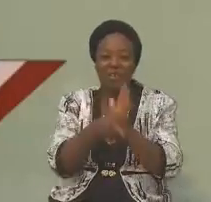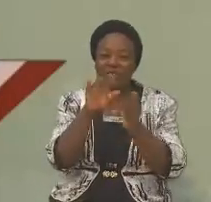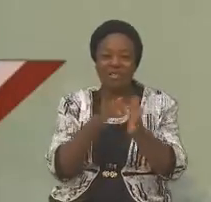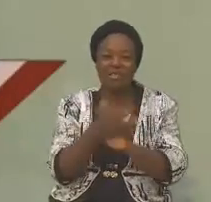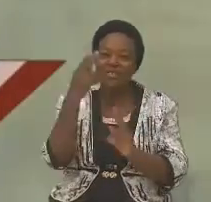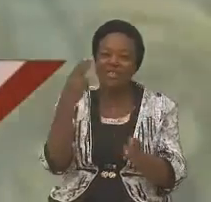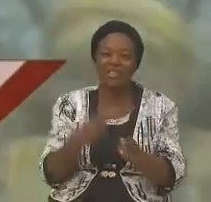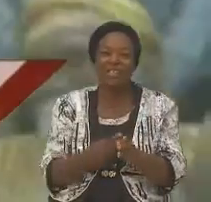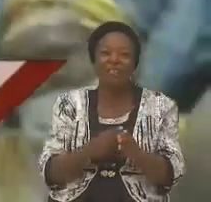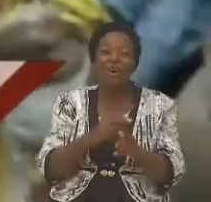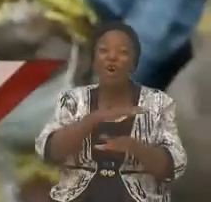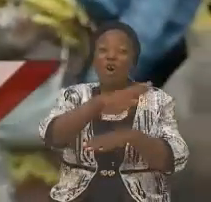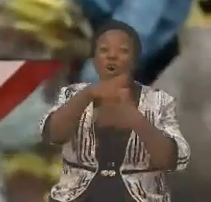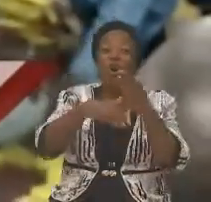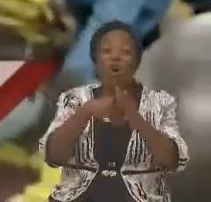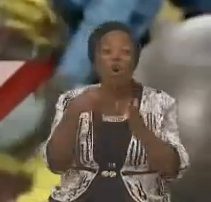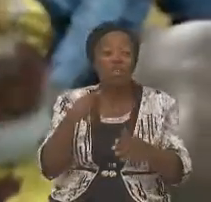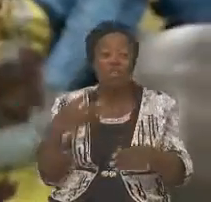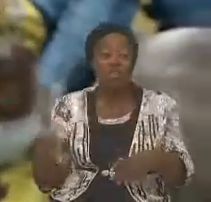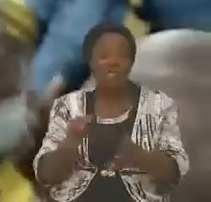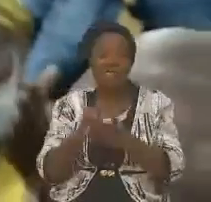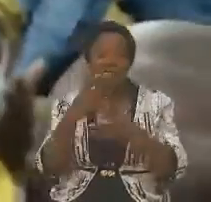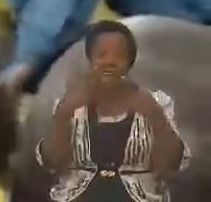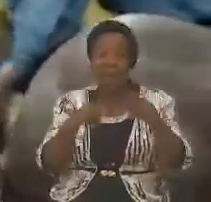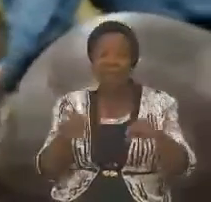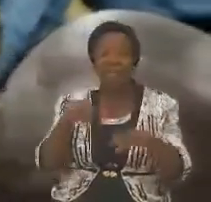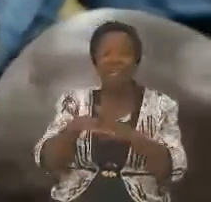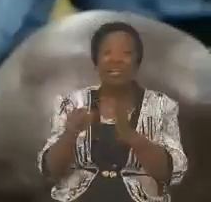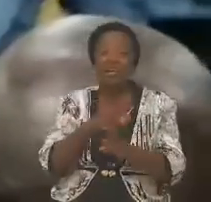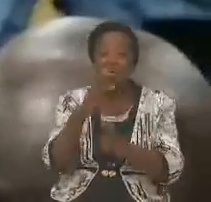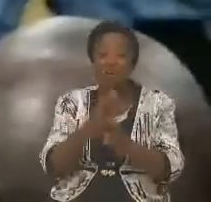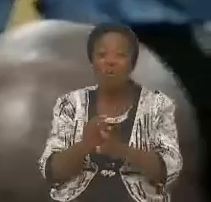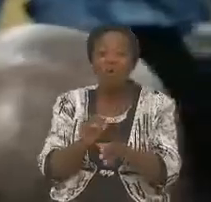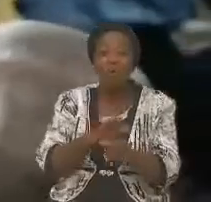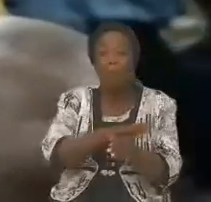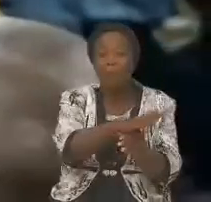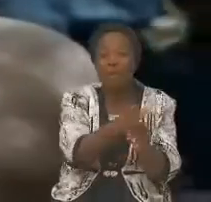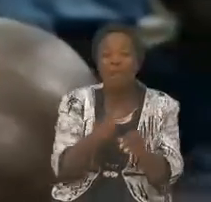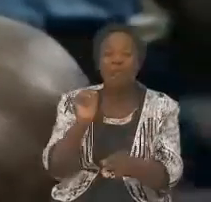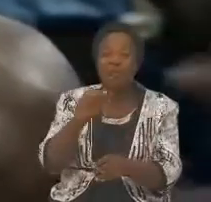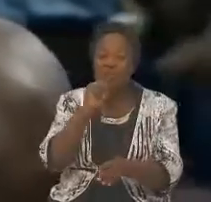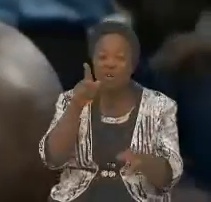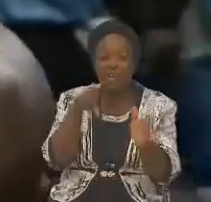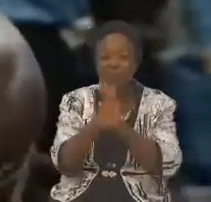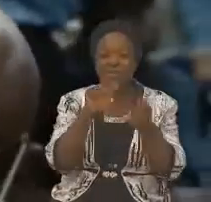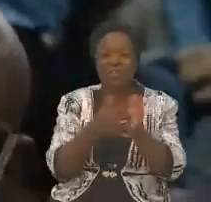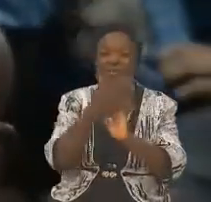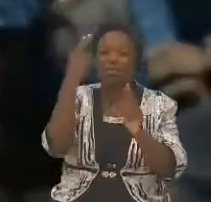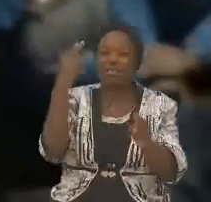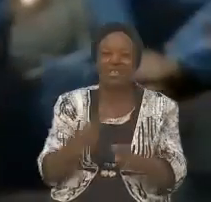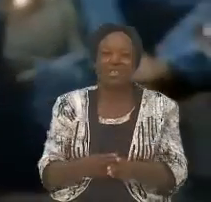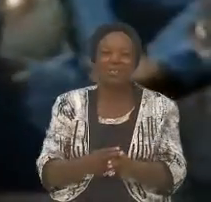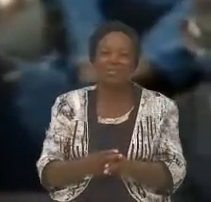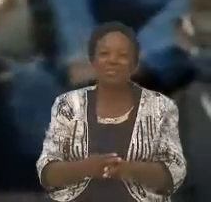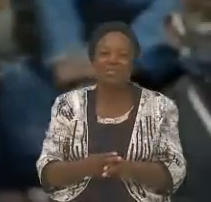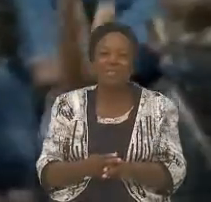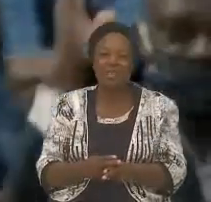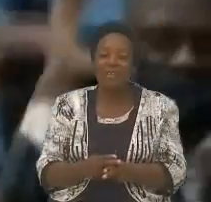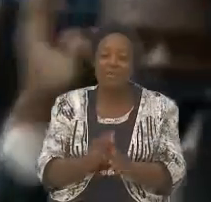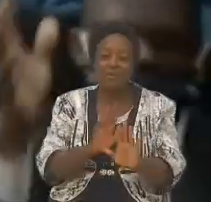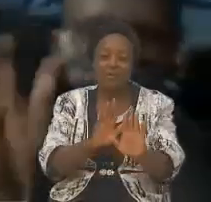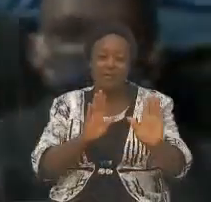Hypertension will not kill you. All the things happening in the world, pandemic will not kill you